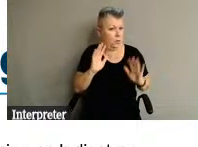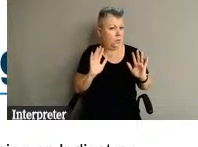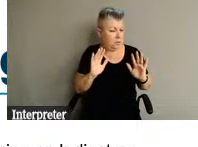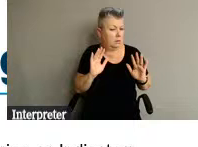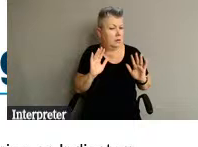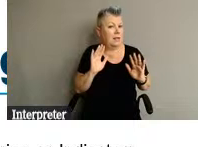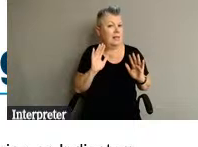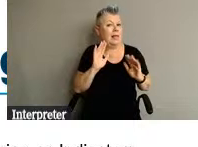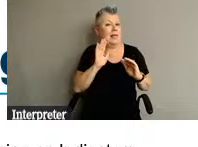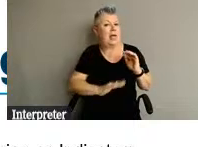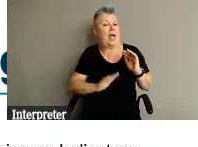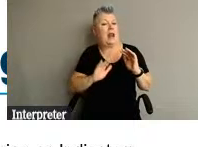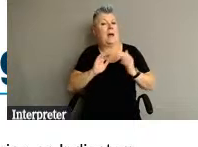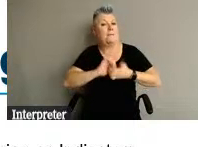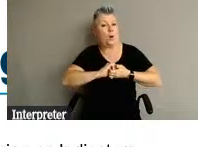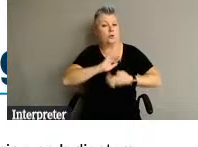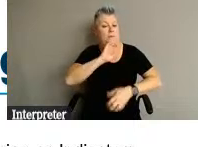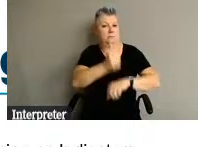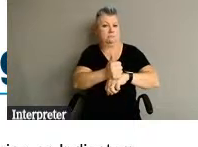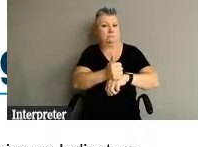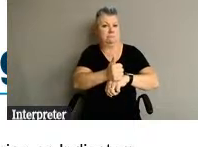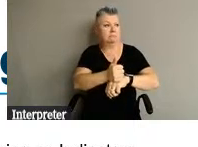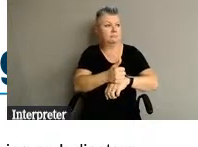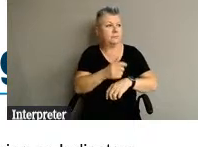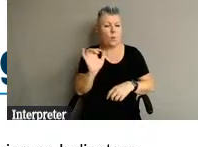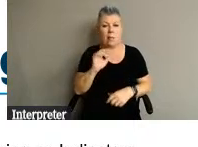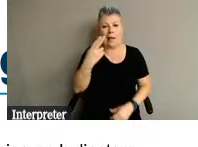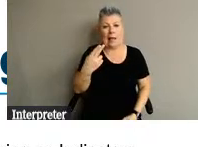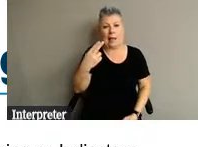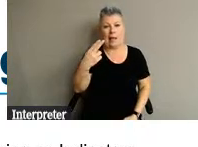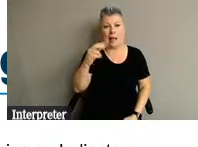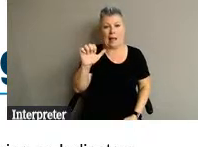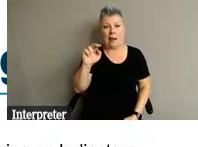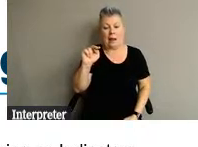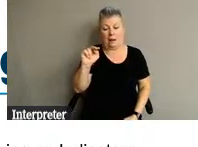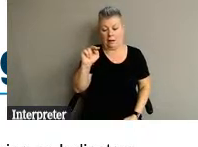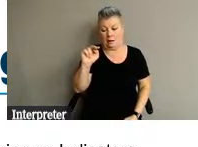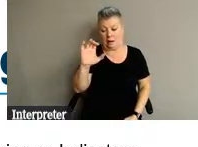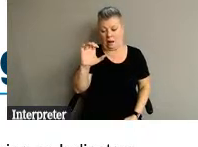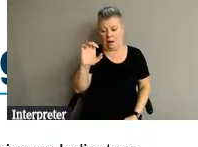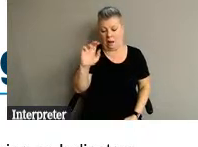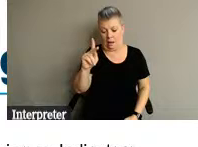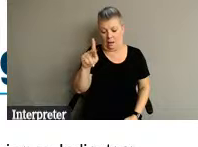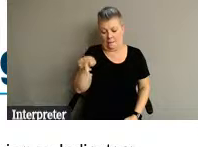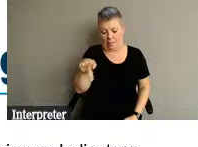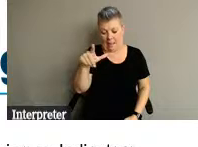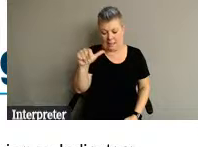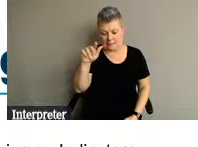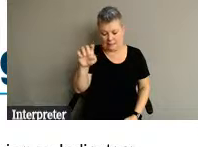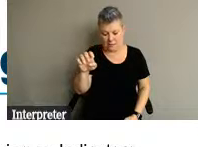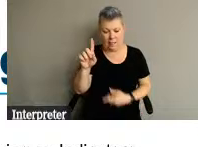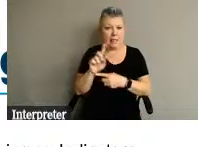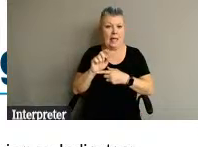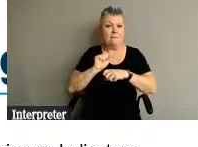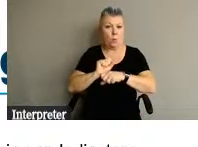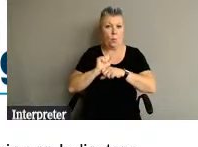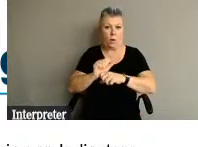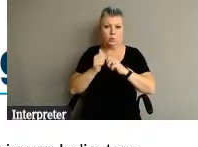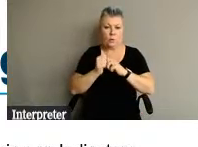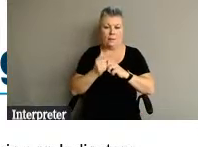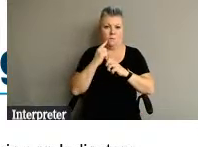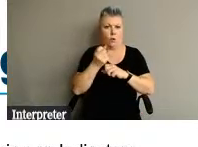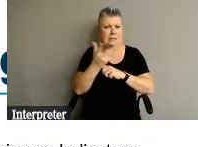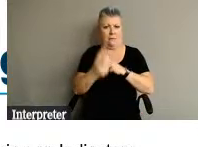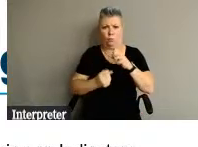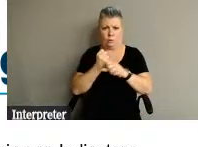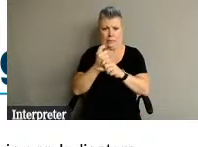a partnership that's been there. So like Hancock Place, our director and the liaison have been working together now for several years, whereas